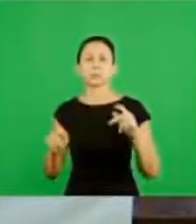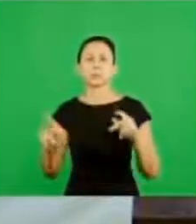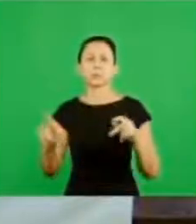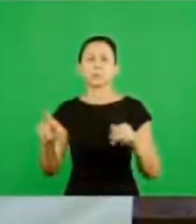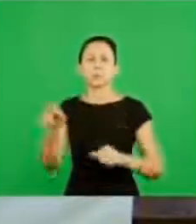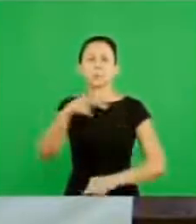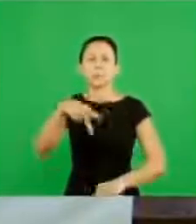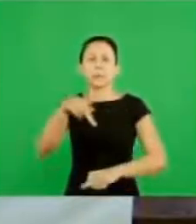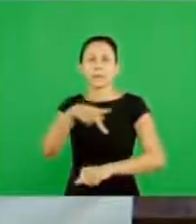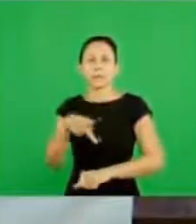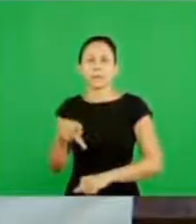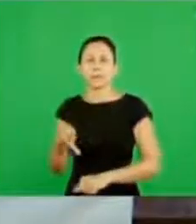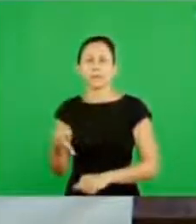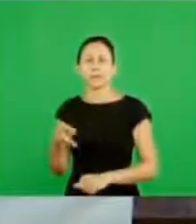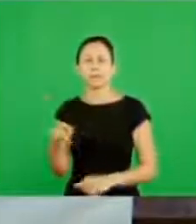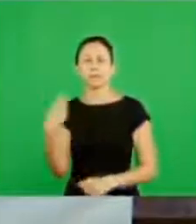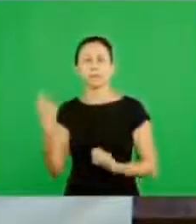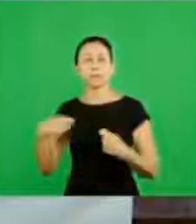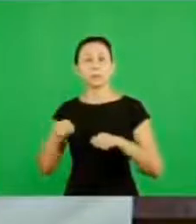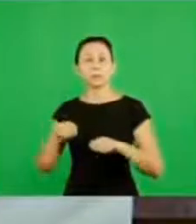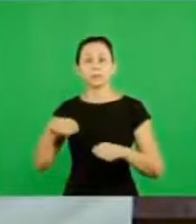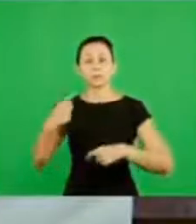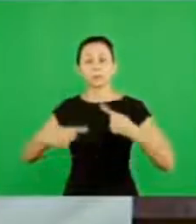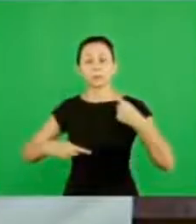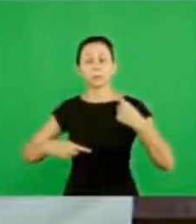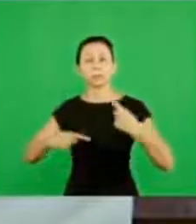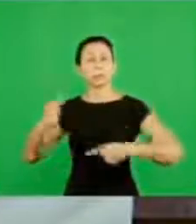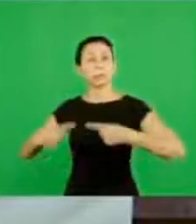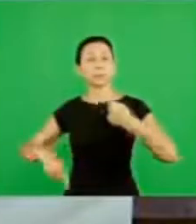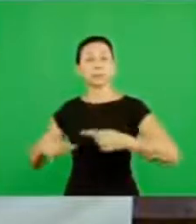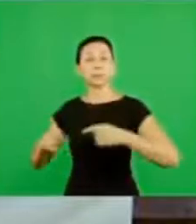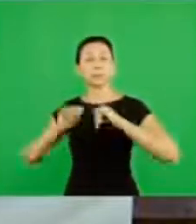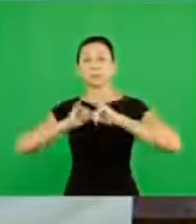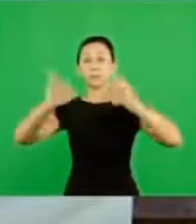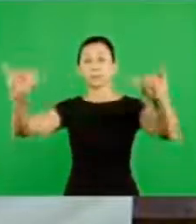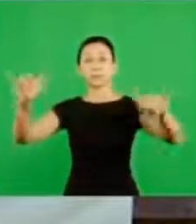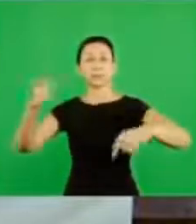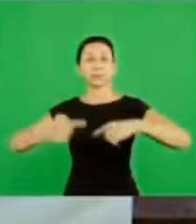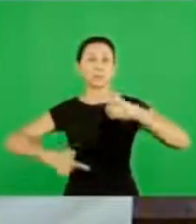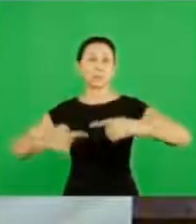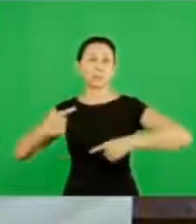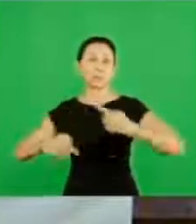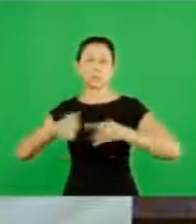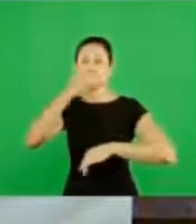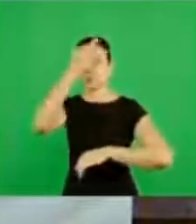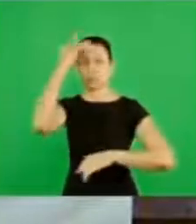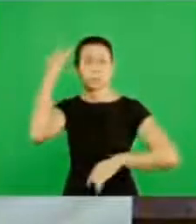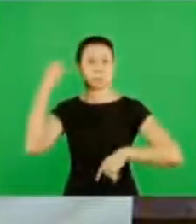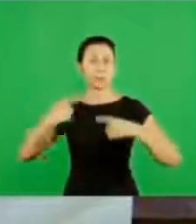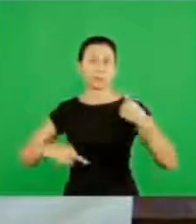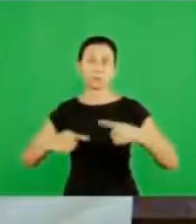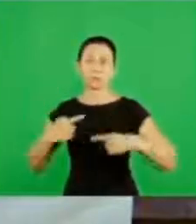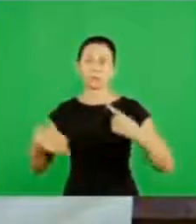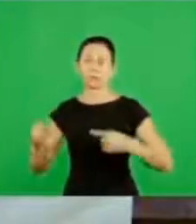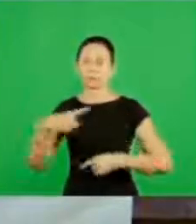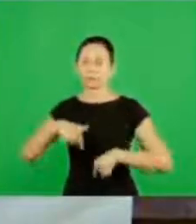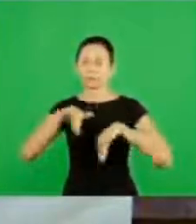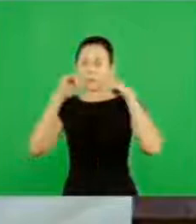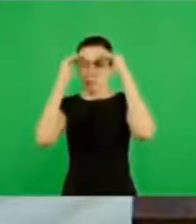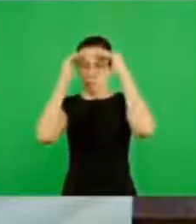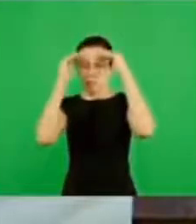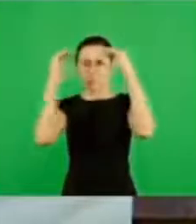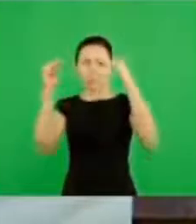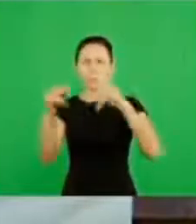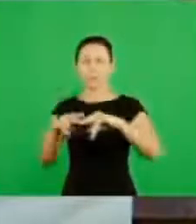Brazil is a country that embraces all. And we're not interested in political. We live